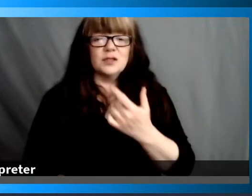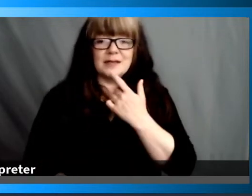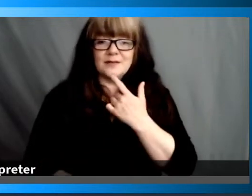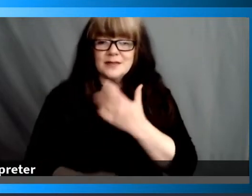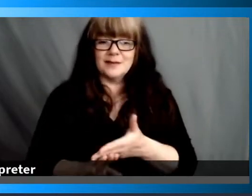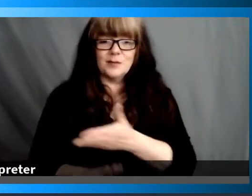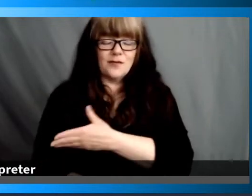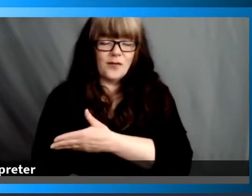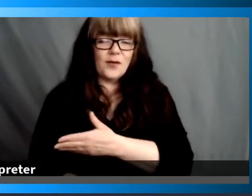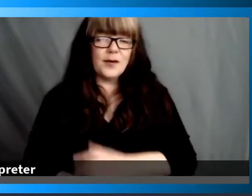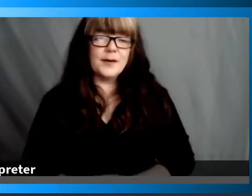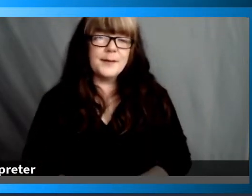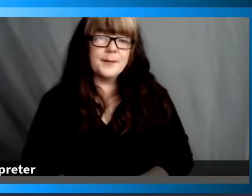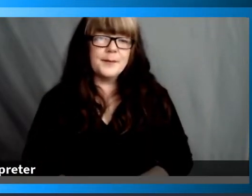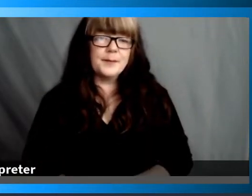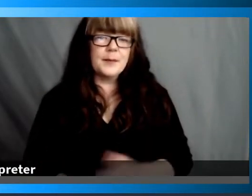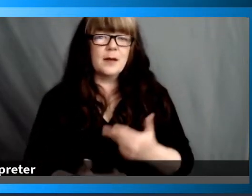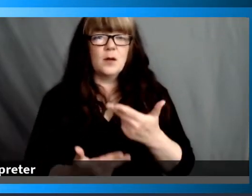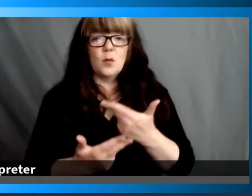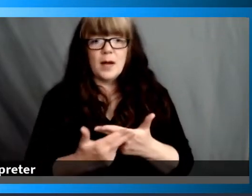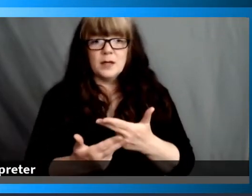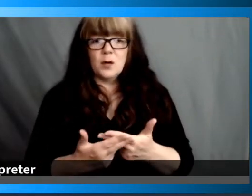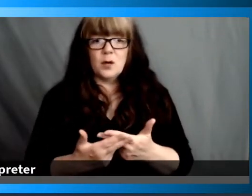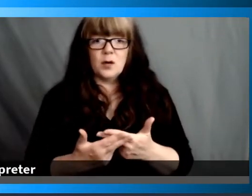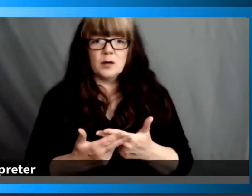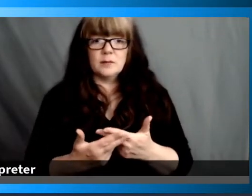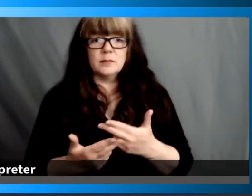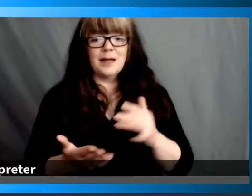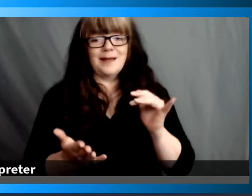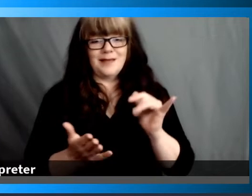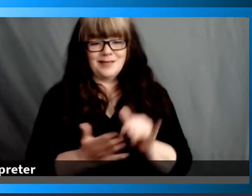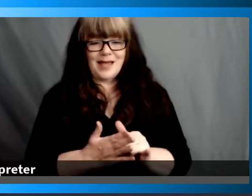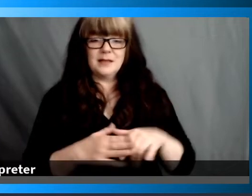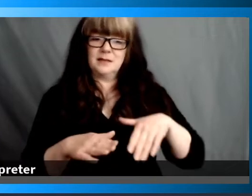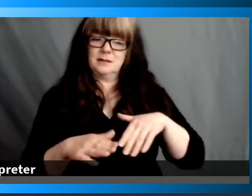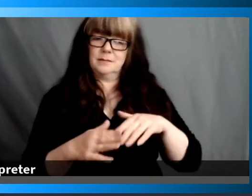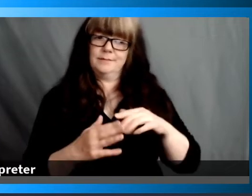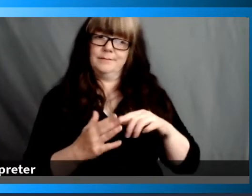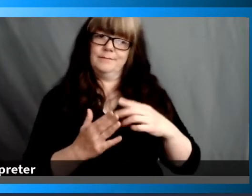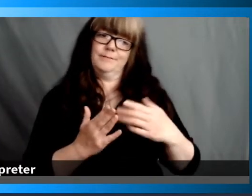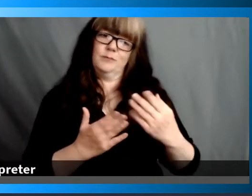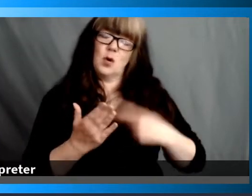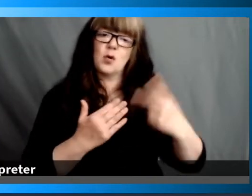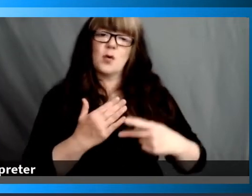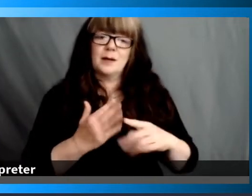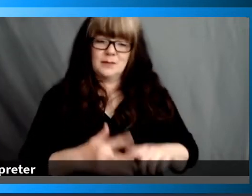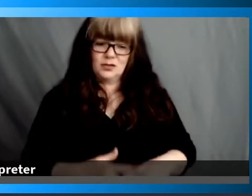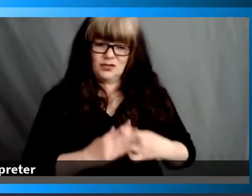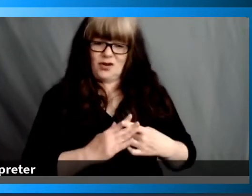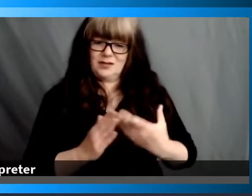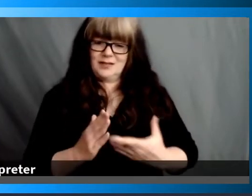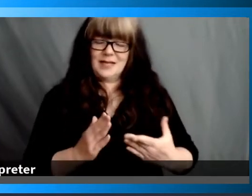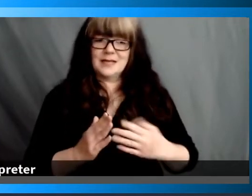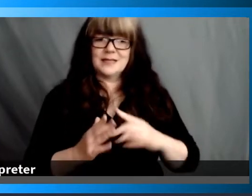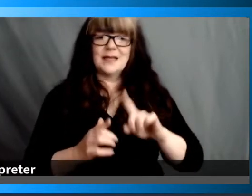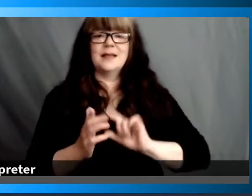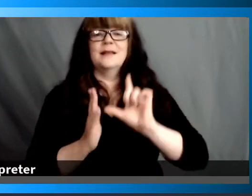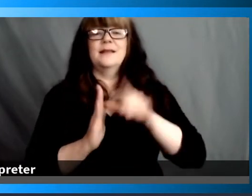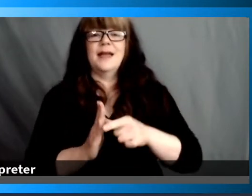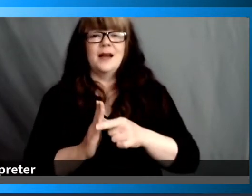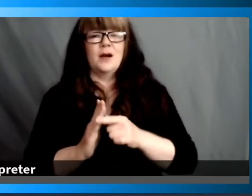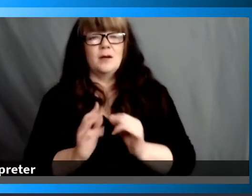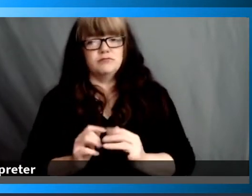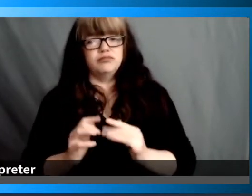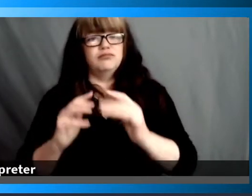that Wynonna is walking so other shows can run the same way other shows have done that for Wynonna. So I'm hoping that there'll be